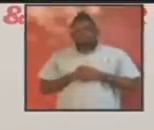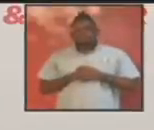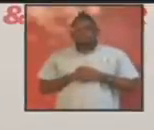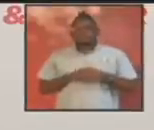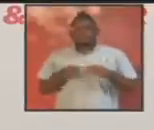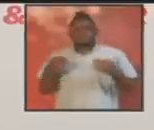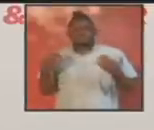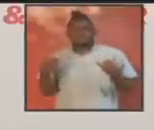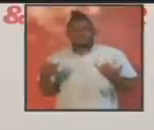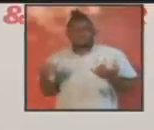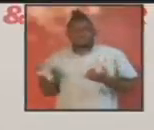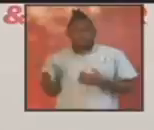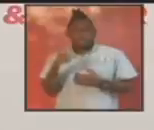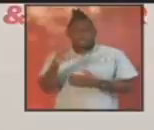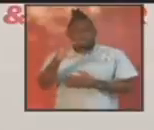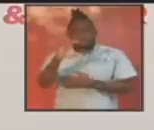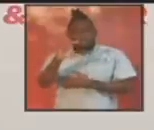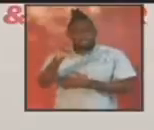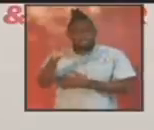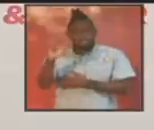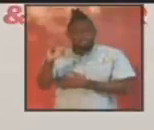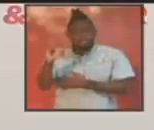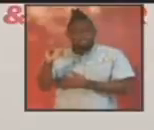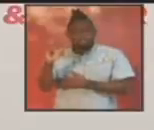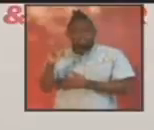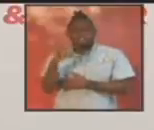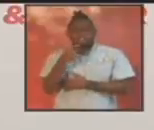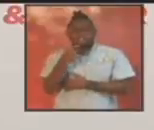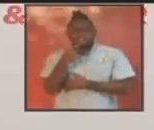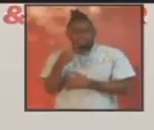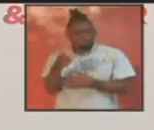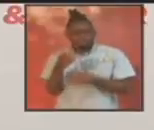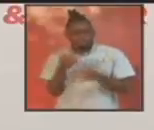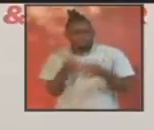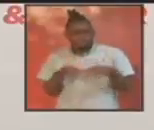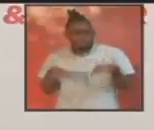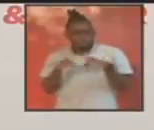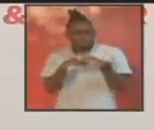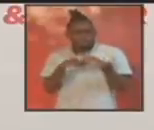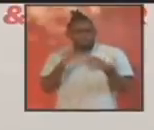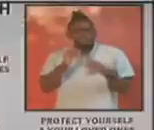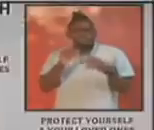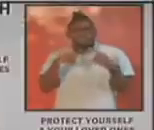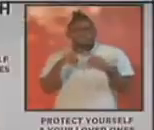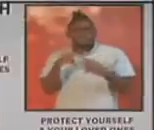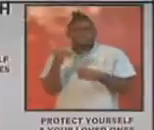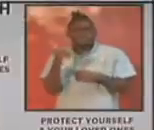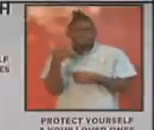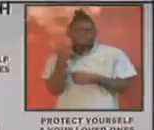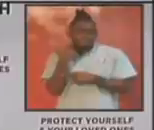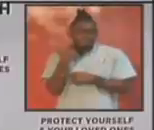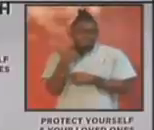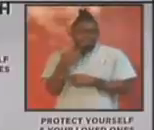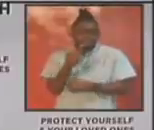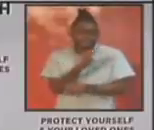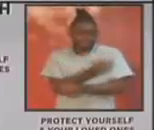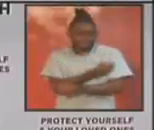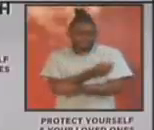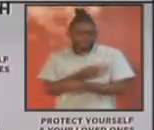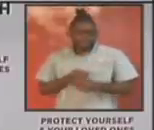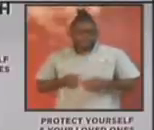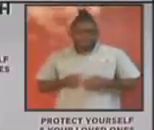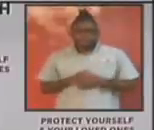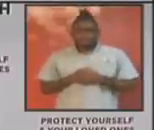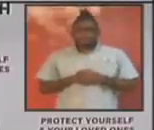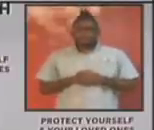Medical Officer just to reinforce some key points as it relates to the yellow fever vaccine. Yeah, just to underscore,